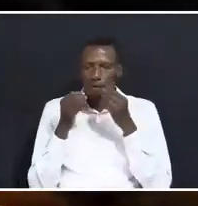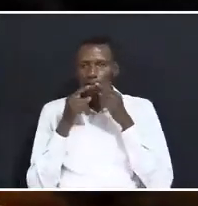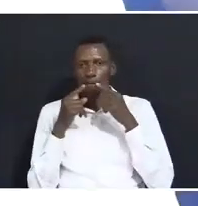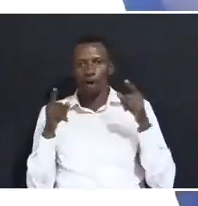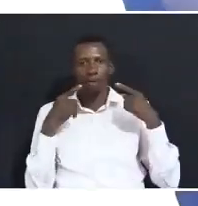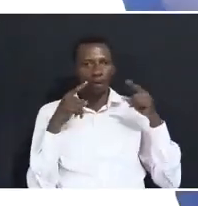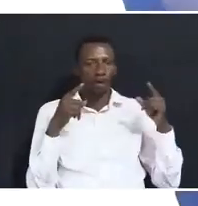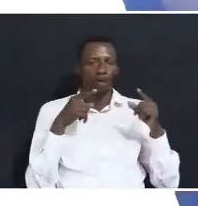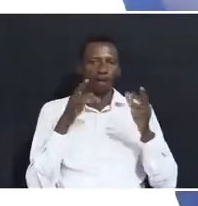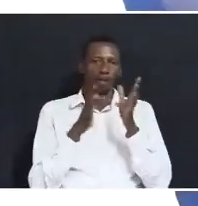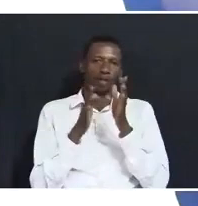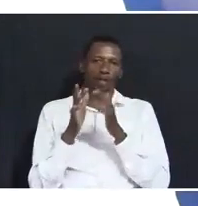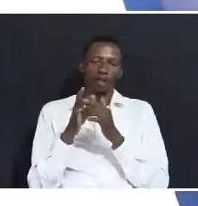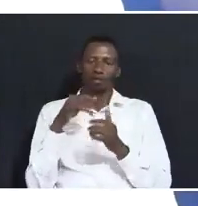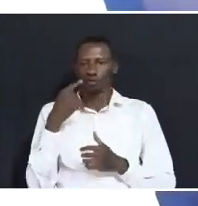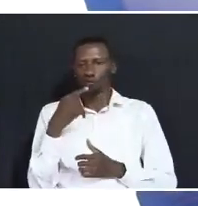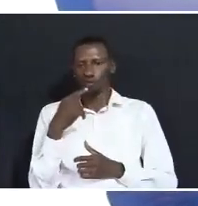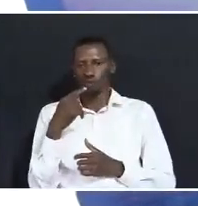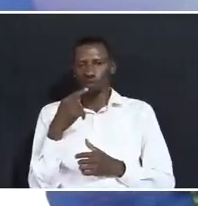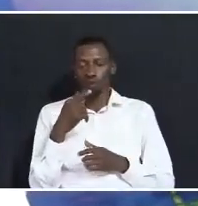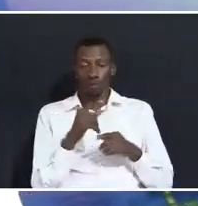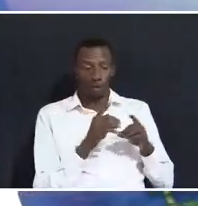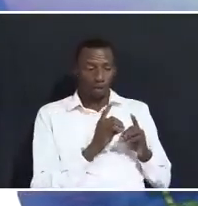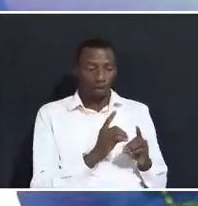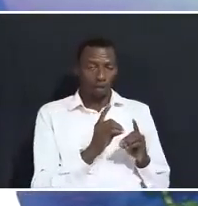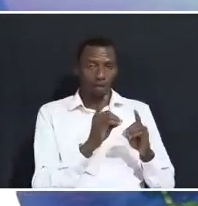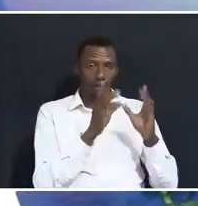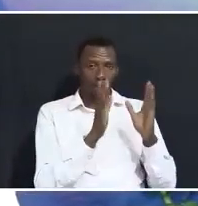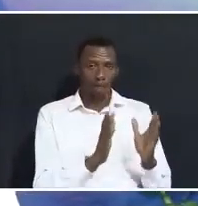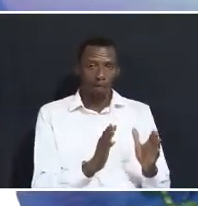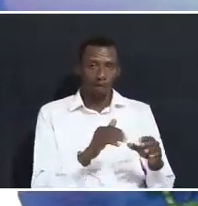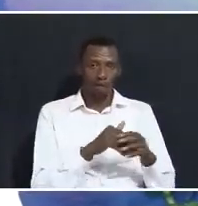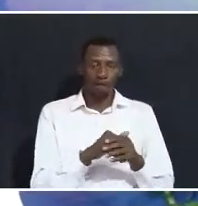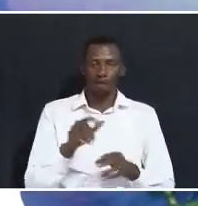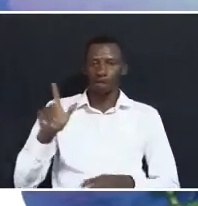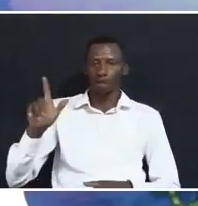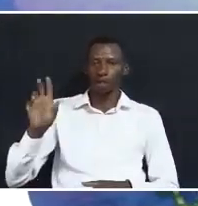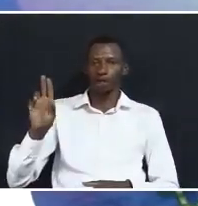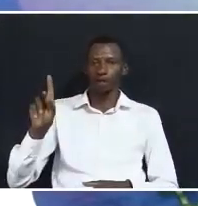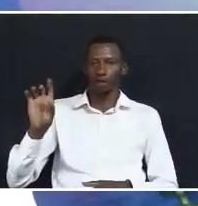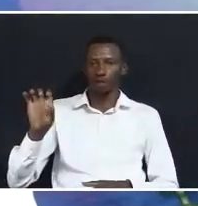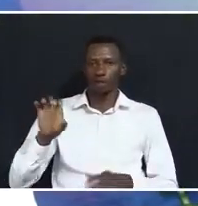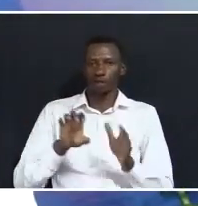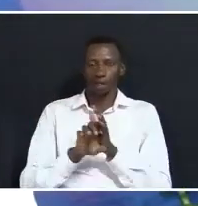And the disciples in the case that we look at in Luke chapter 19, verse